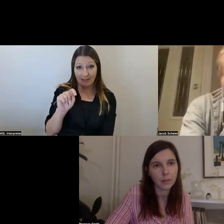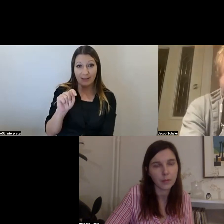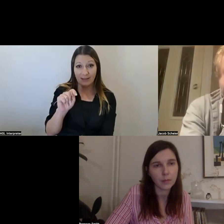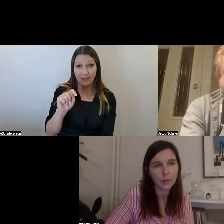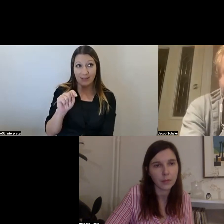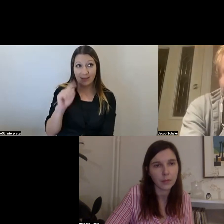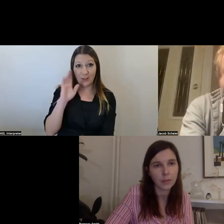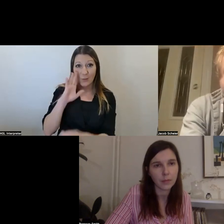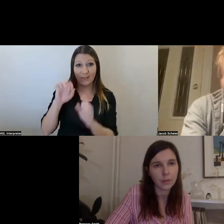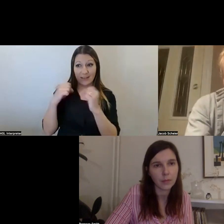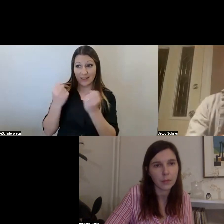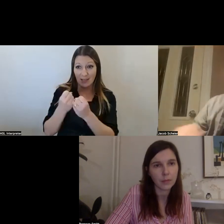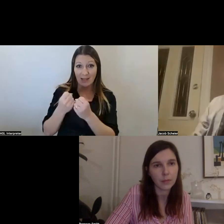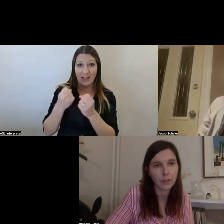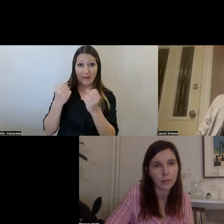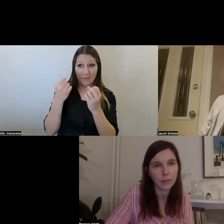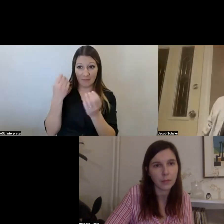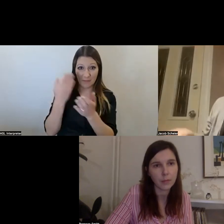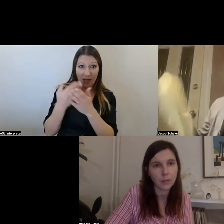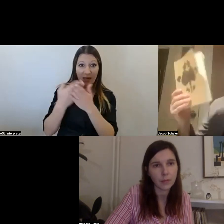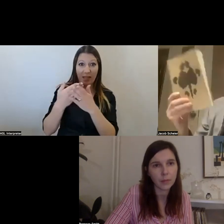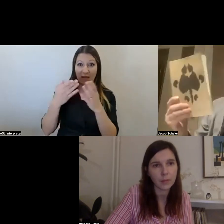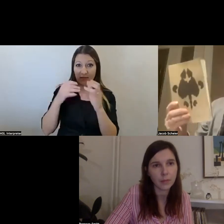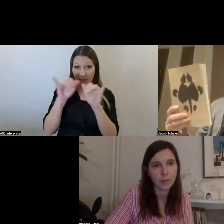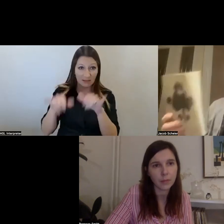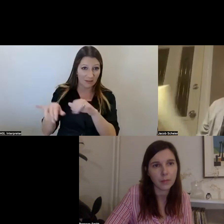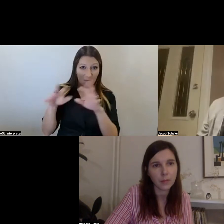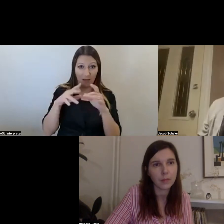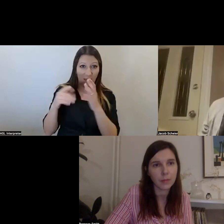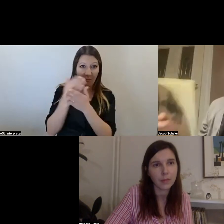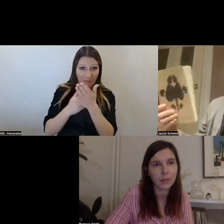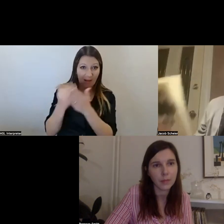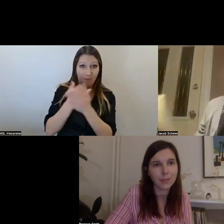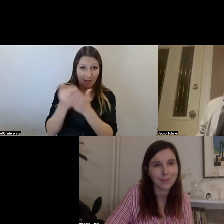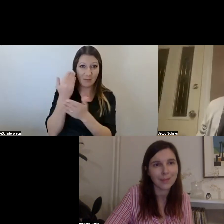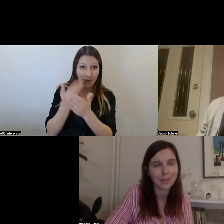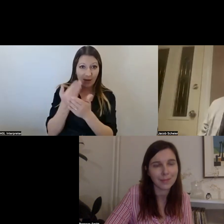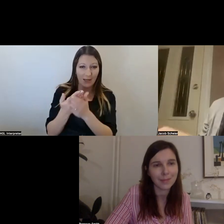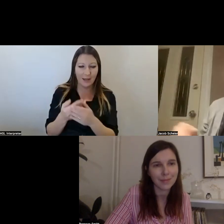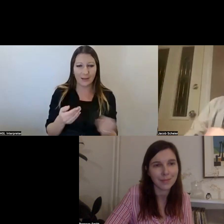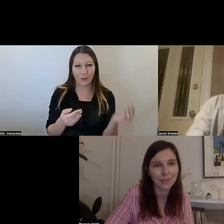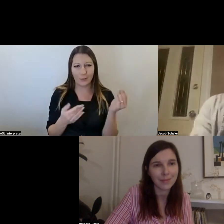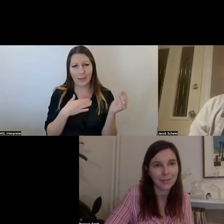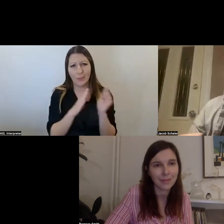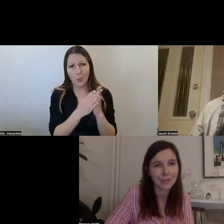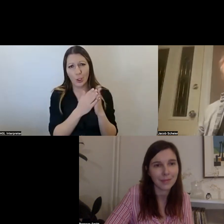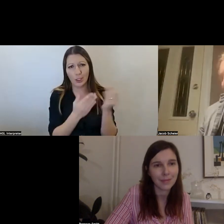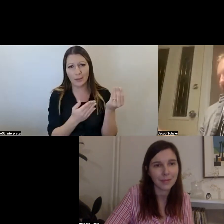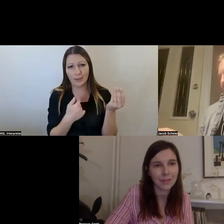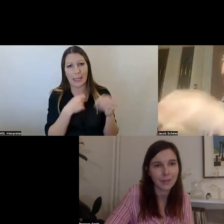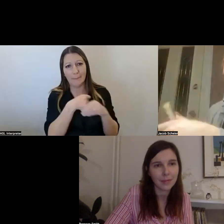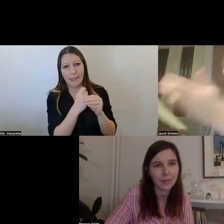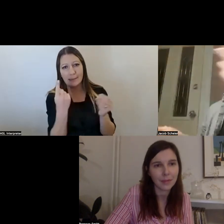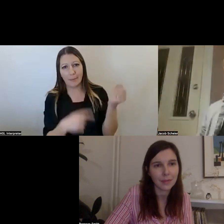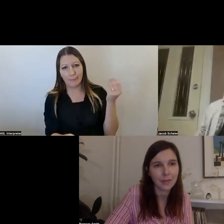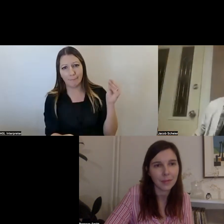it is the strangeness of like this in some ways is a commodity, right? Not a very lucrative one, but and all